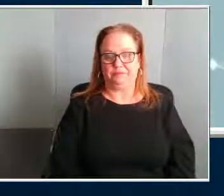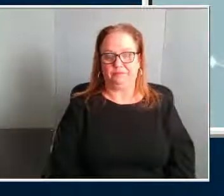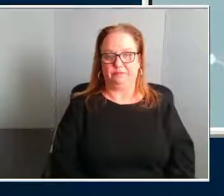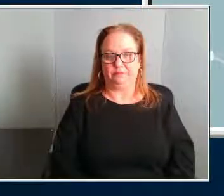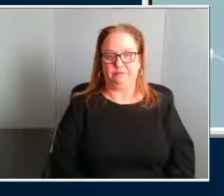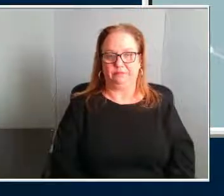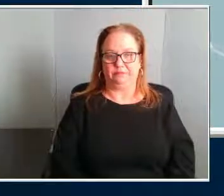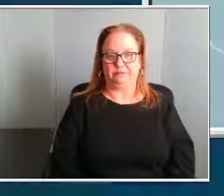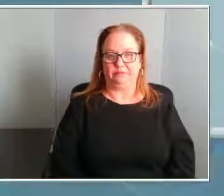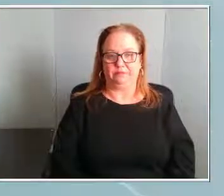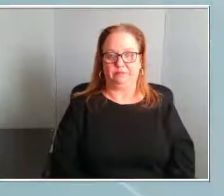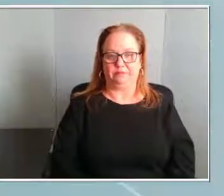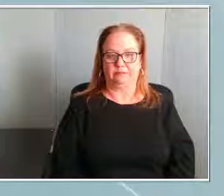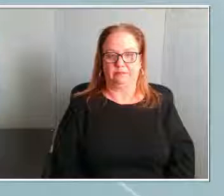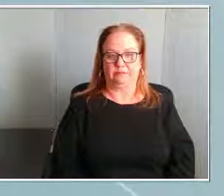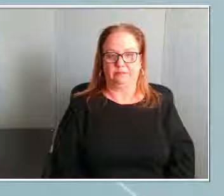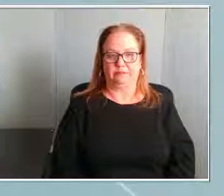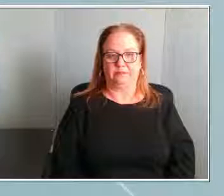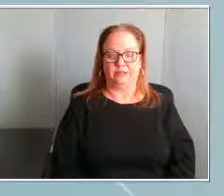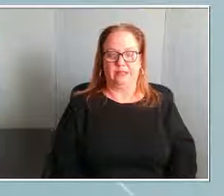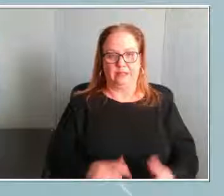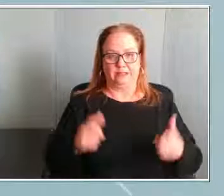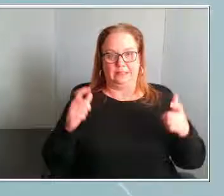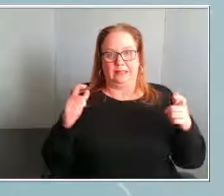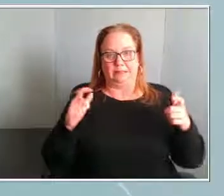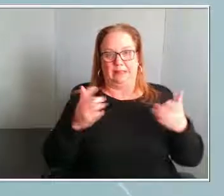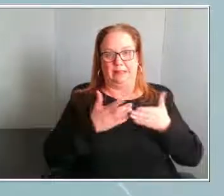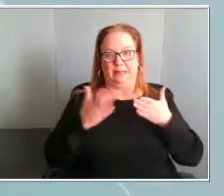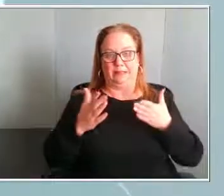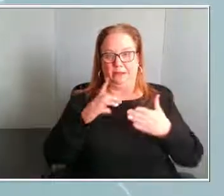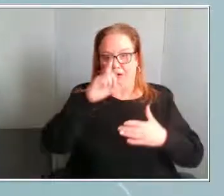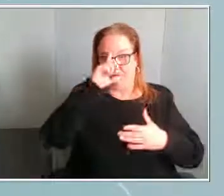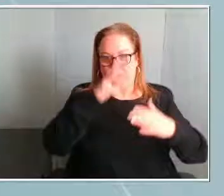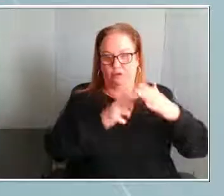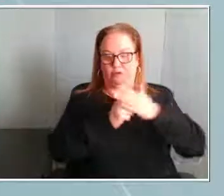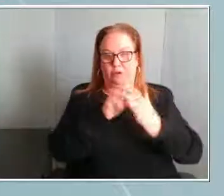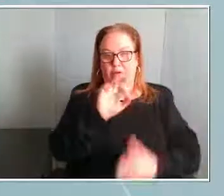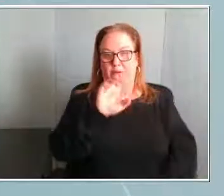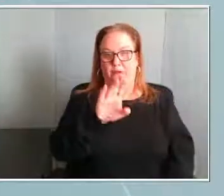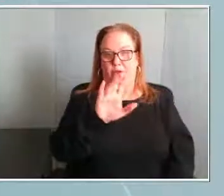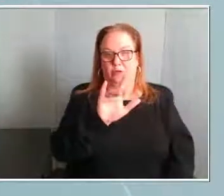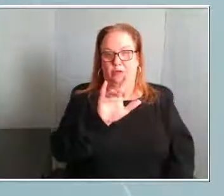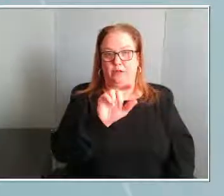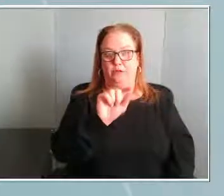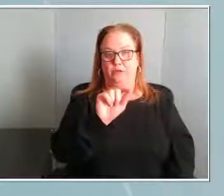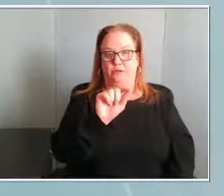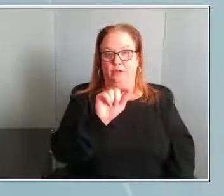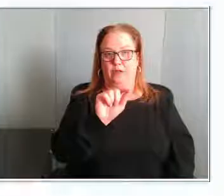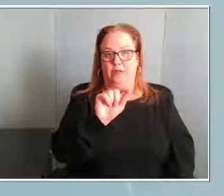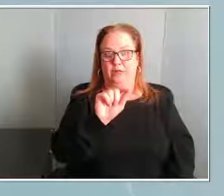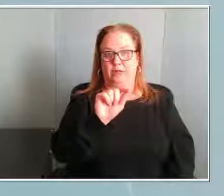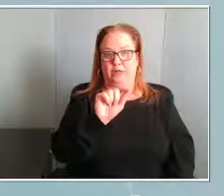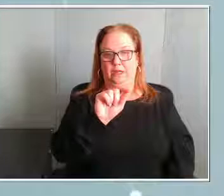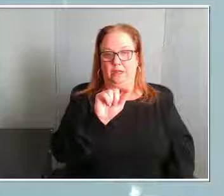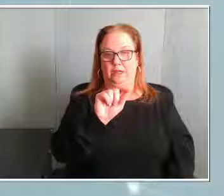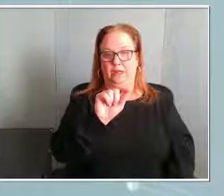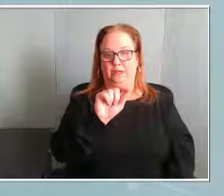Yeah, that's a big deal. Now, your stroke was February 25th, 2001, 200